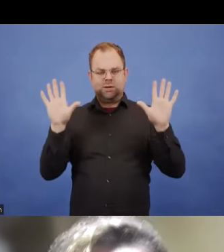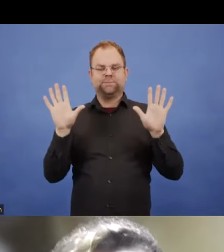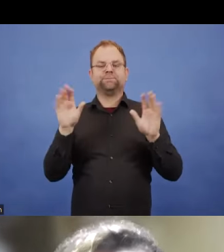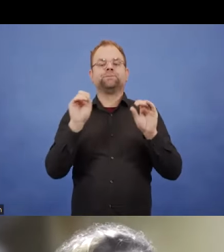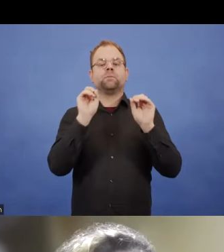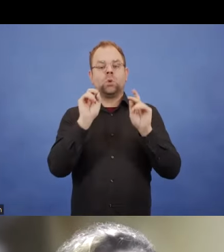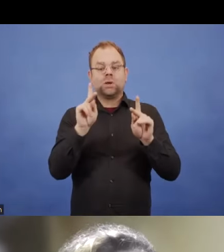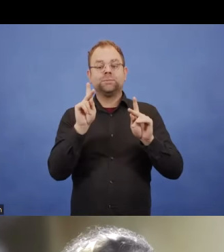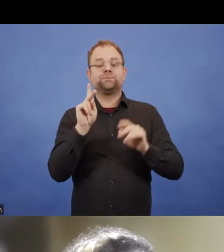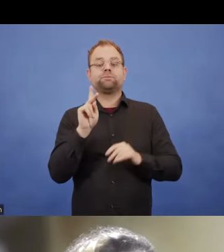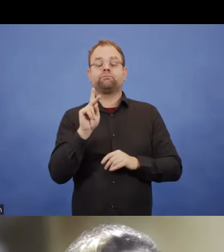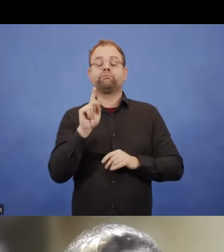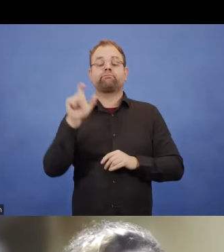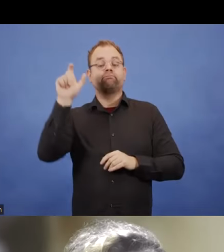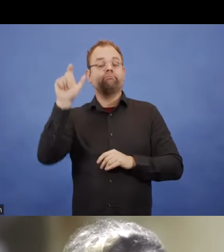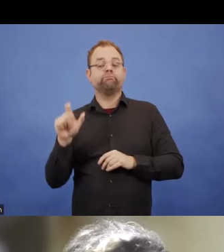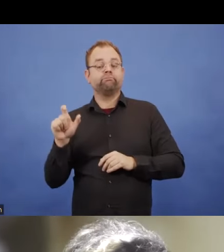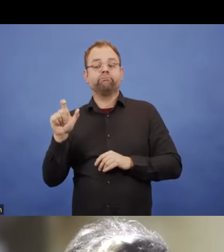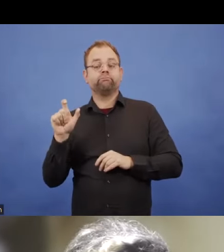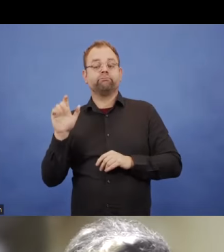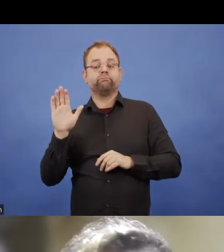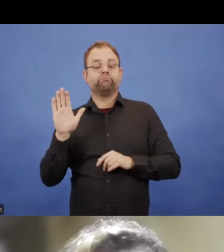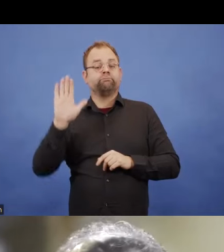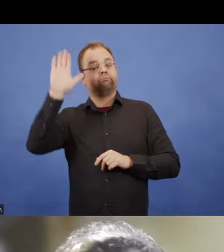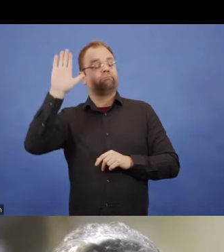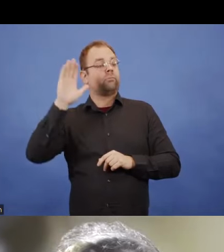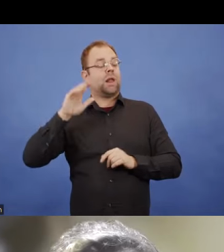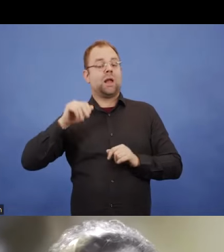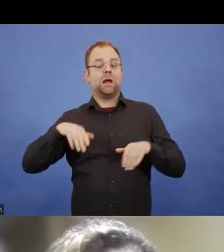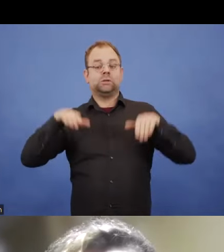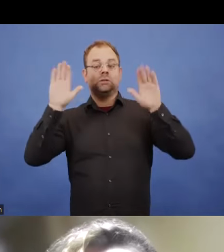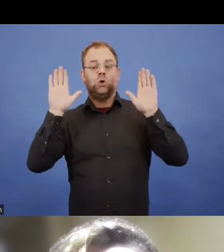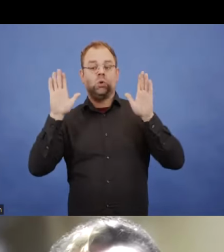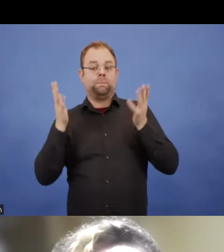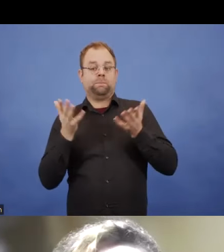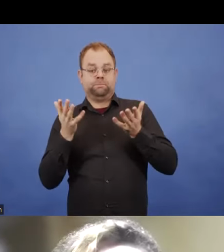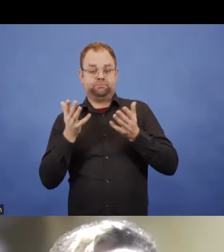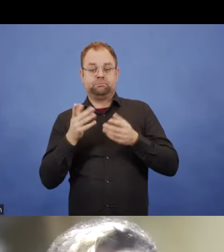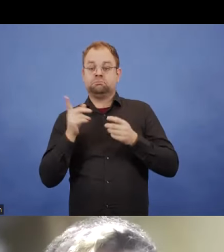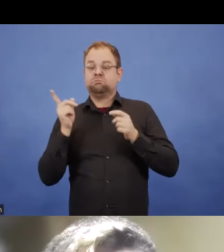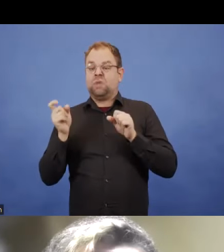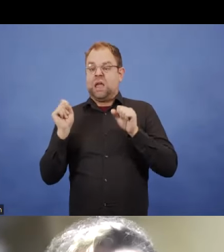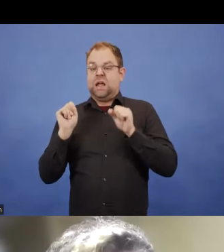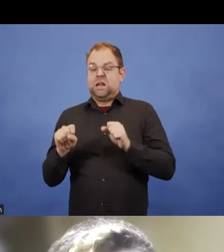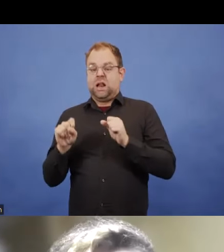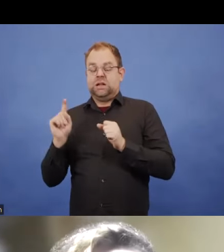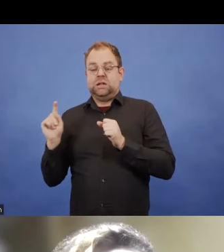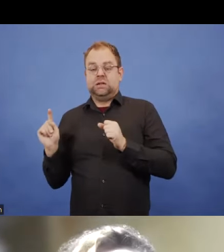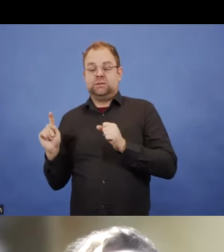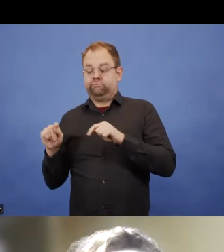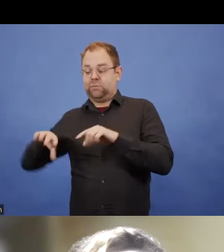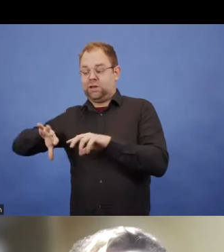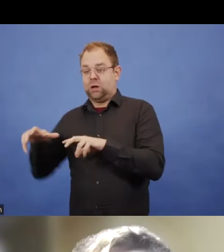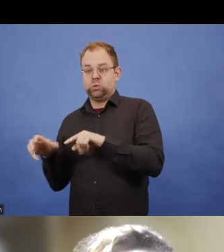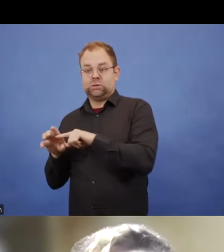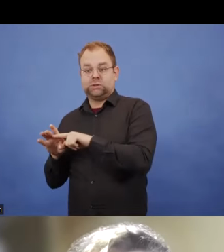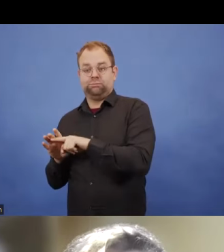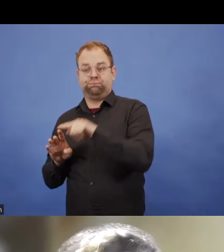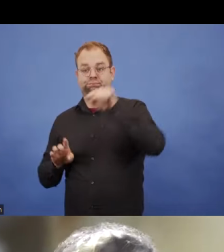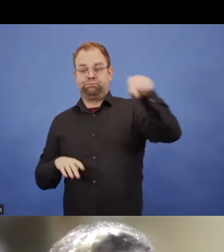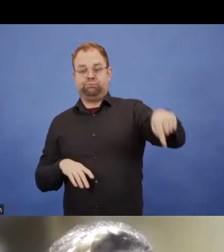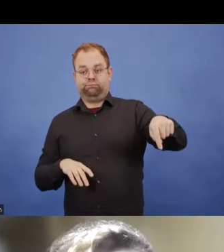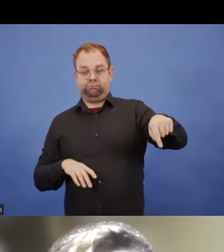an asylum claim. So there are different scenarios. Some countries have signed the 1951 convention,